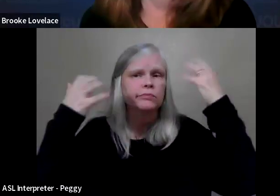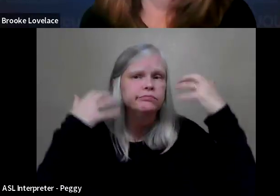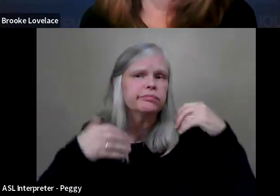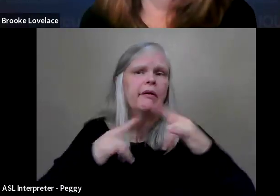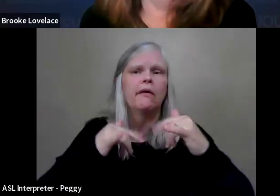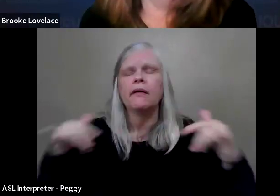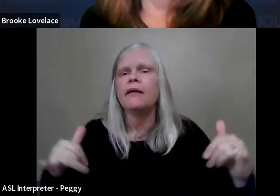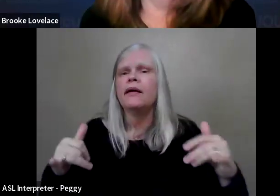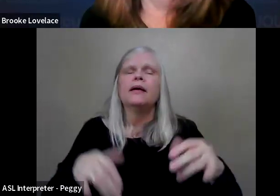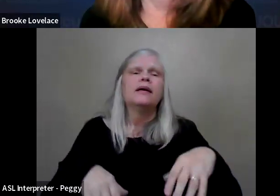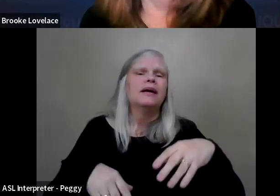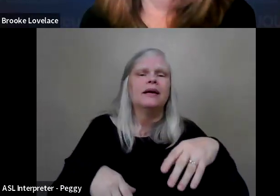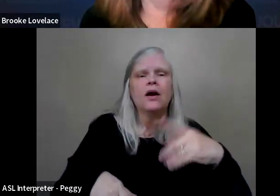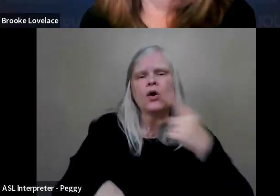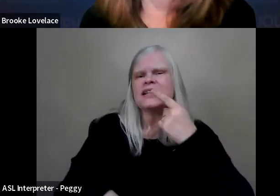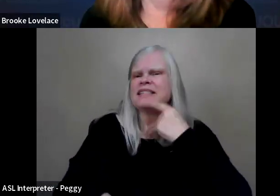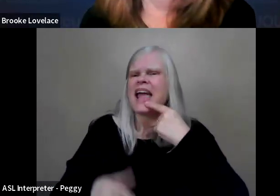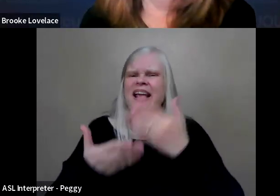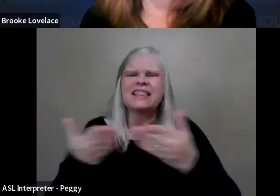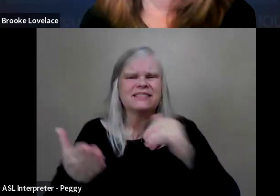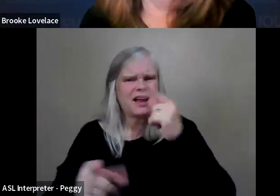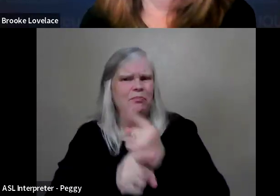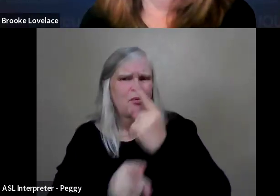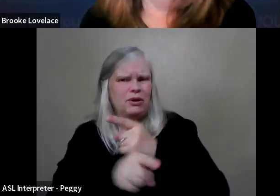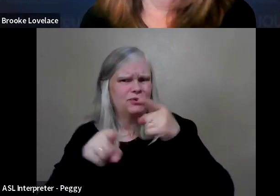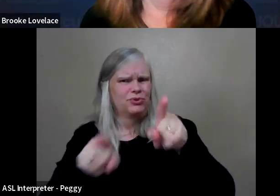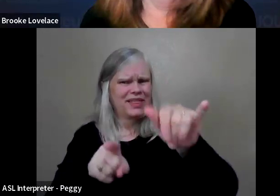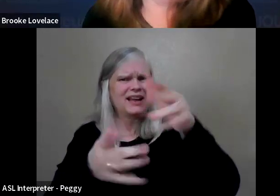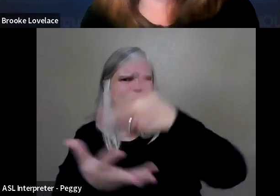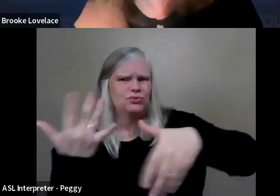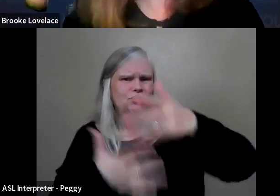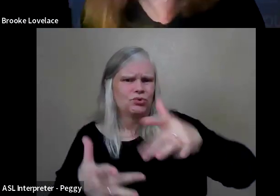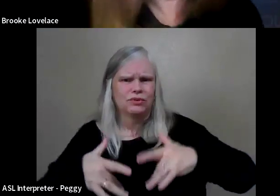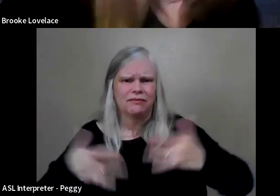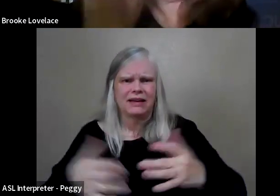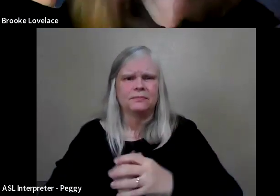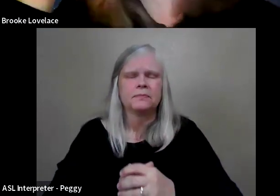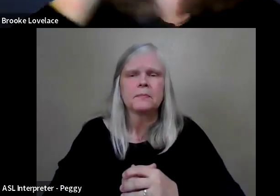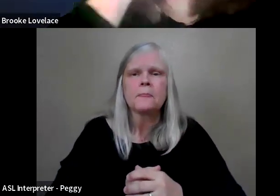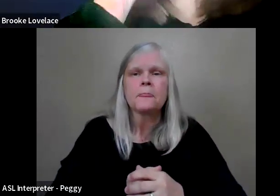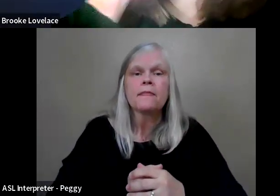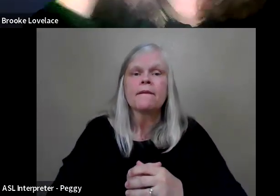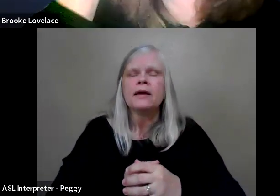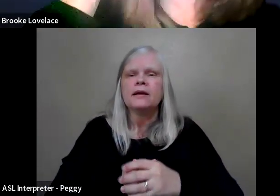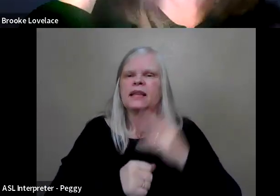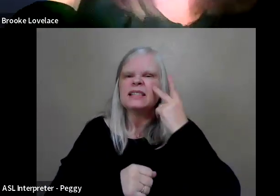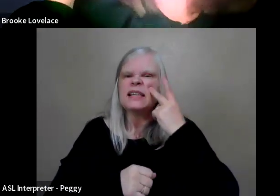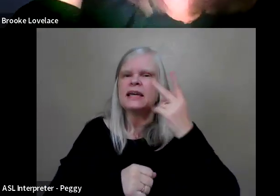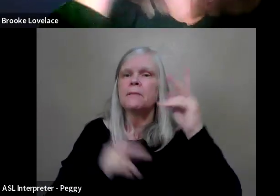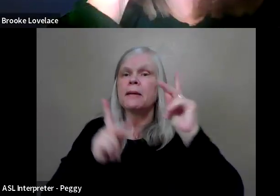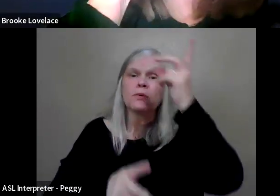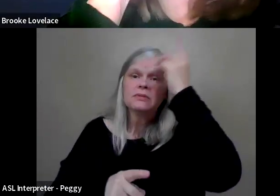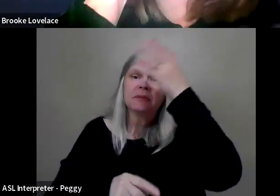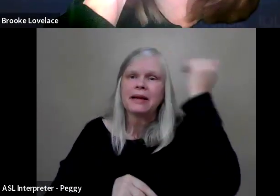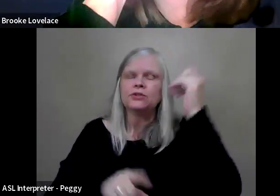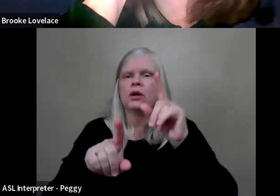saying things or doing things that are maybe not appropriate for the social situation. We see social withdrawal and social changes